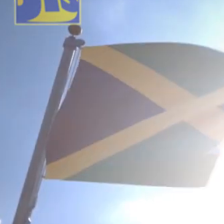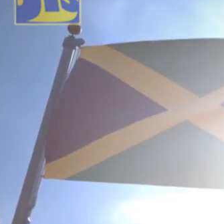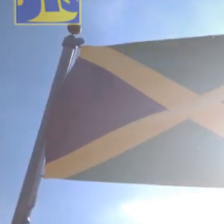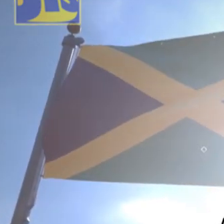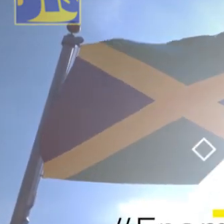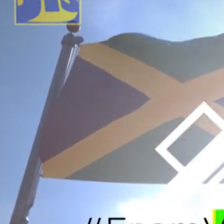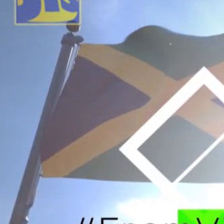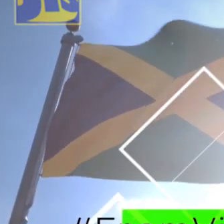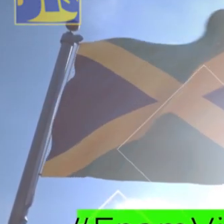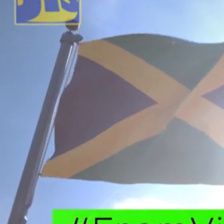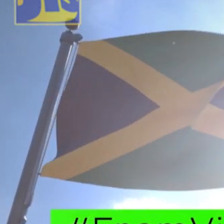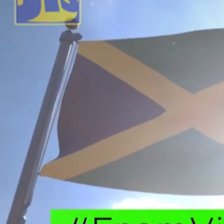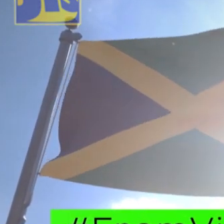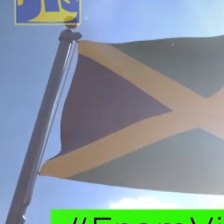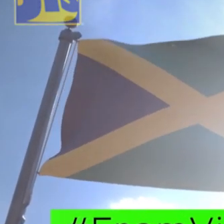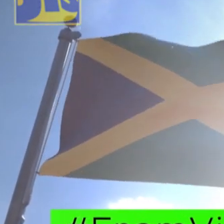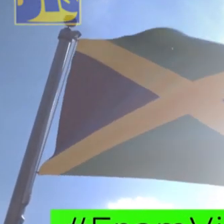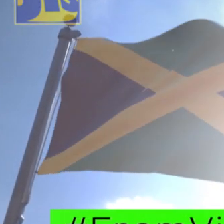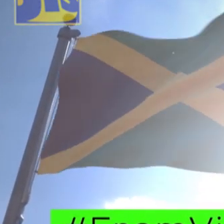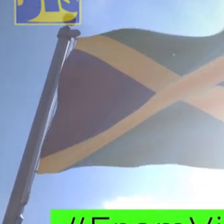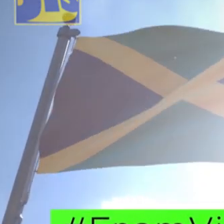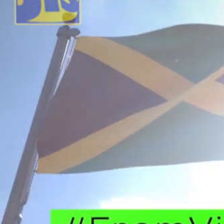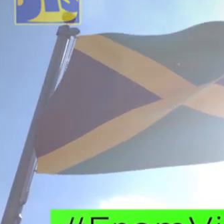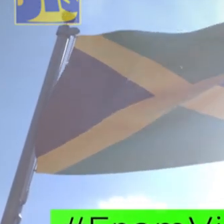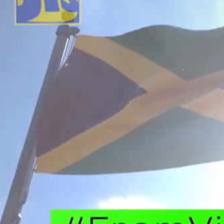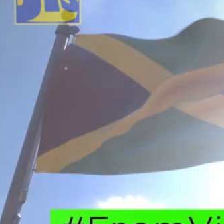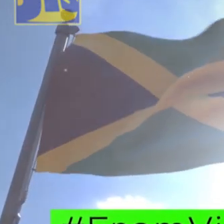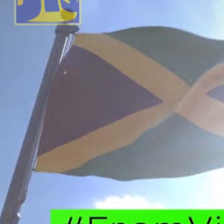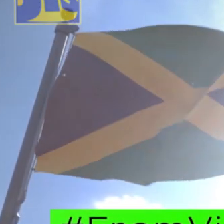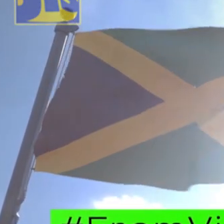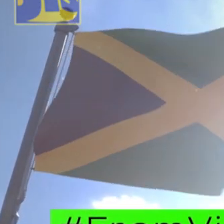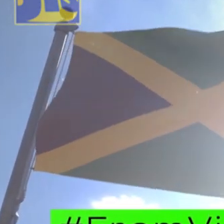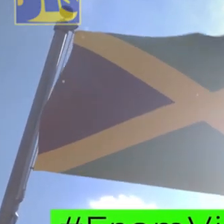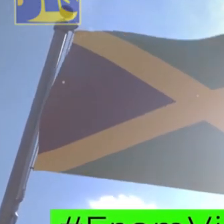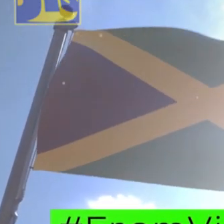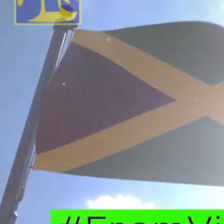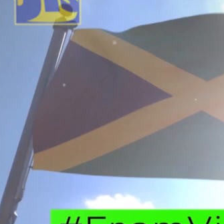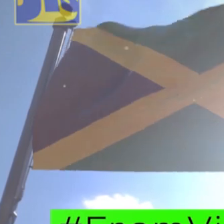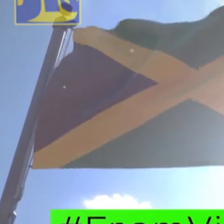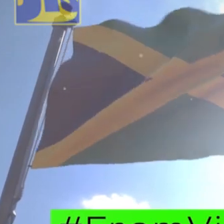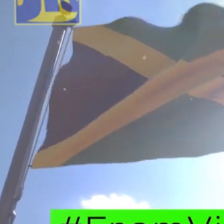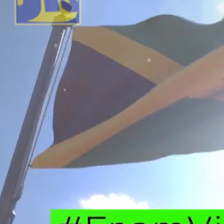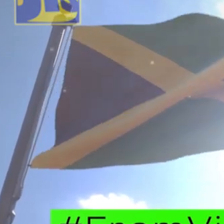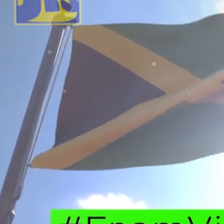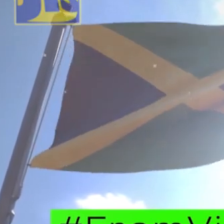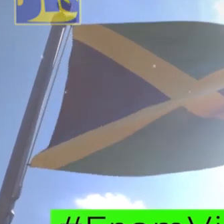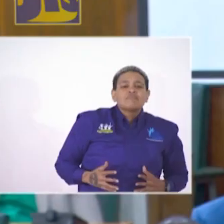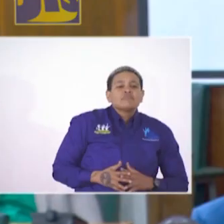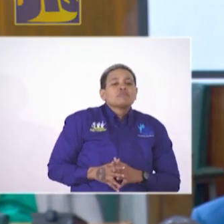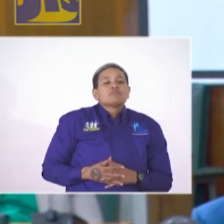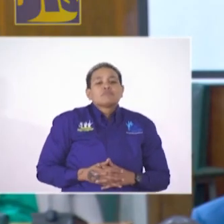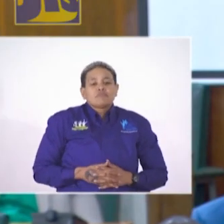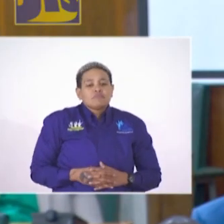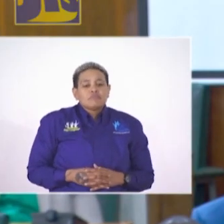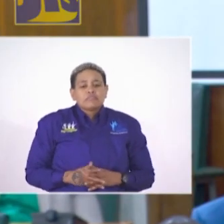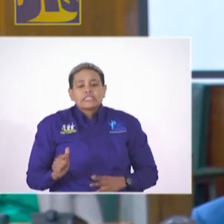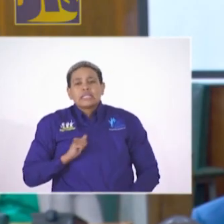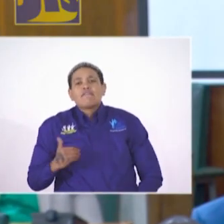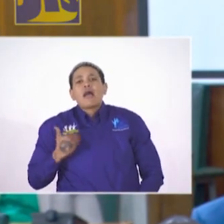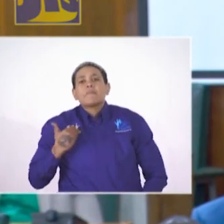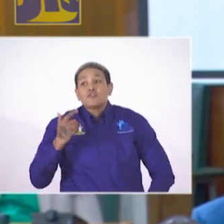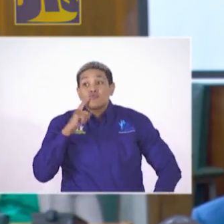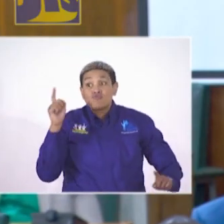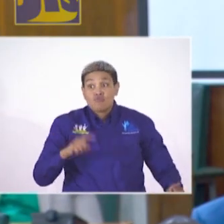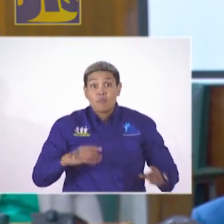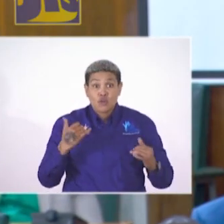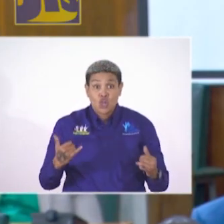The following is an excerpt from the 2023-2024 budget presentation by Prime Minister the Most Honourable Andrew Holness. I am happy to report that